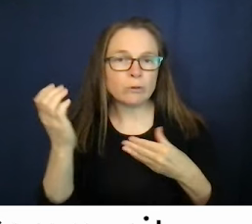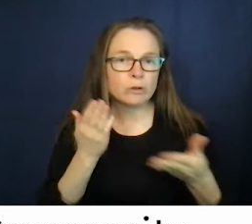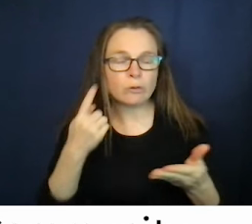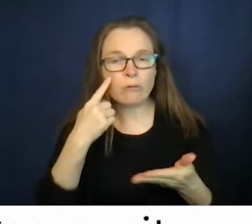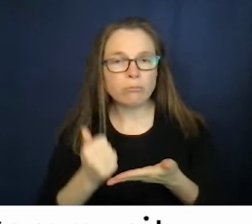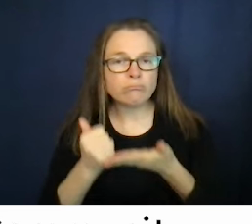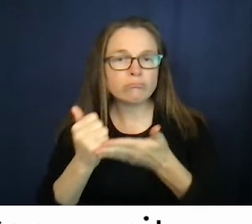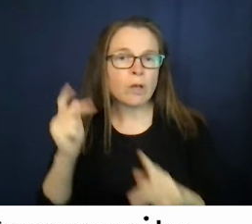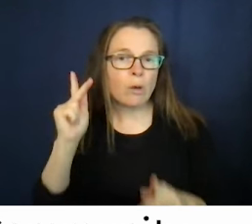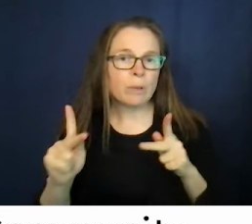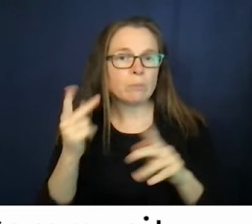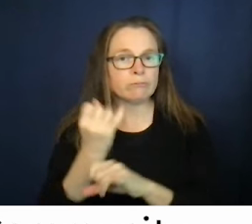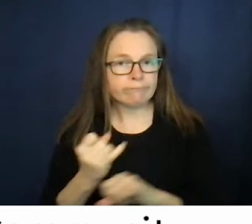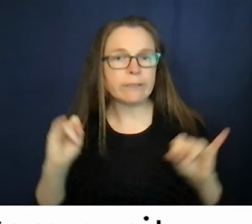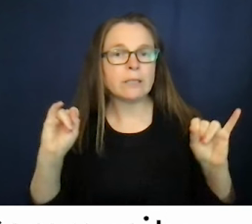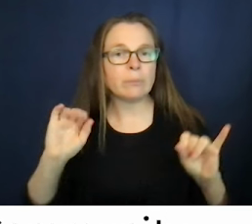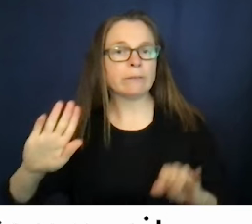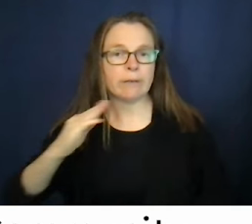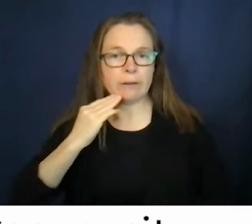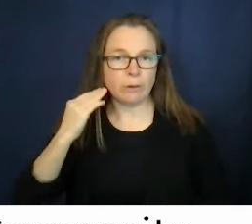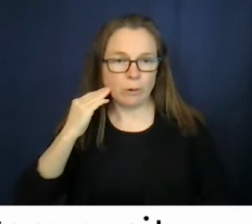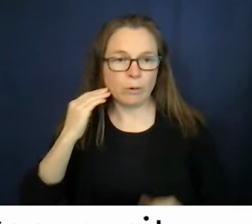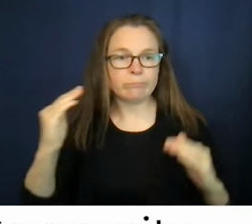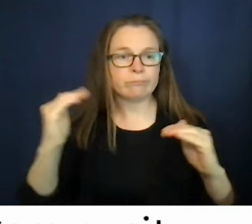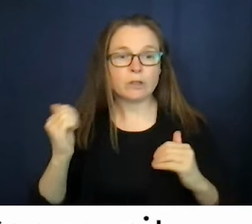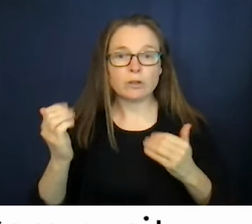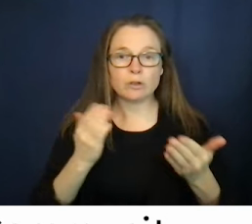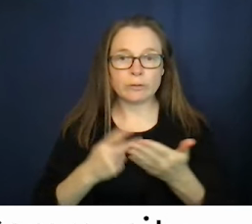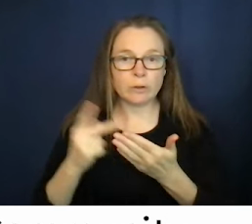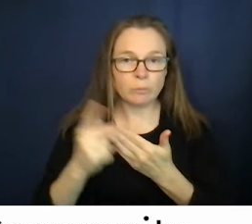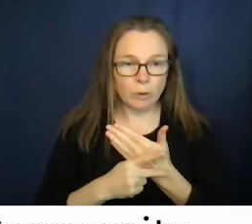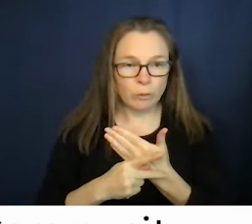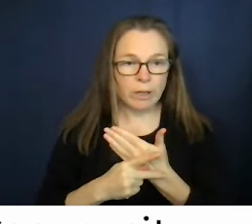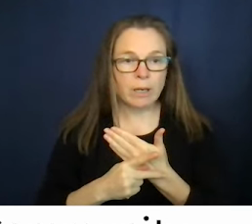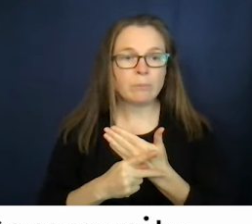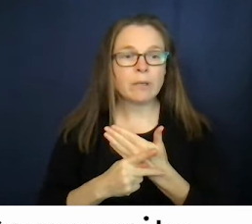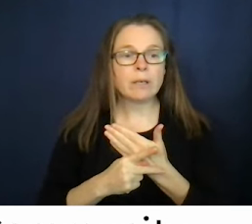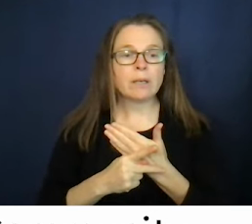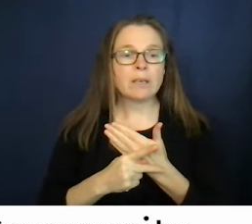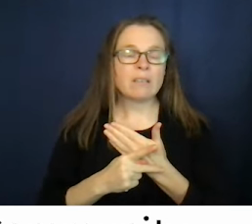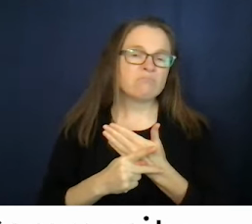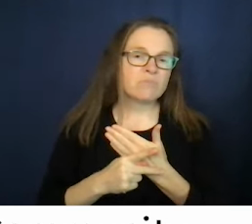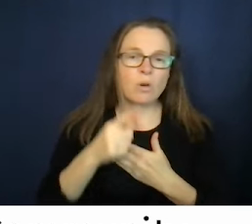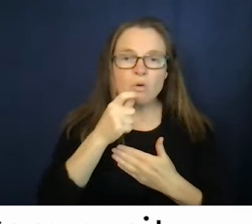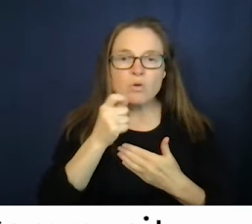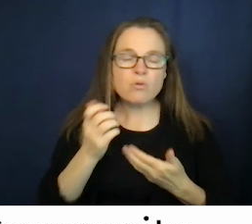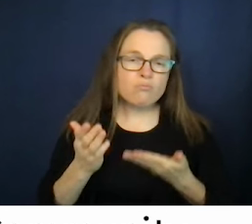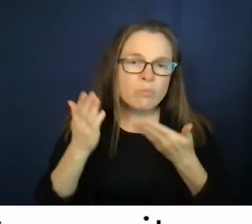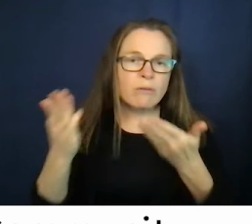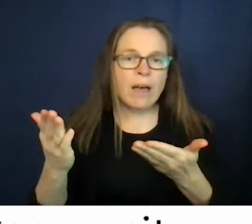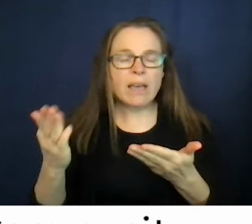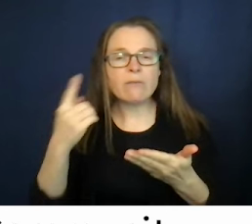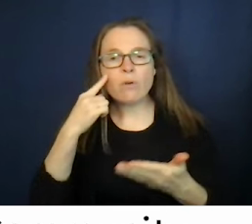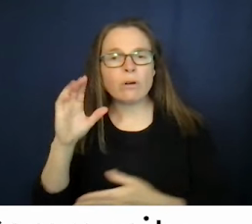little help to continue living independently in their own homes. Service program is provided by suppliers involving case management of